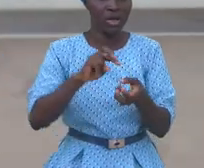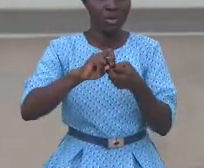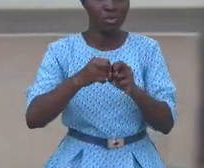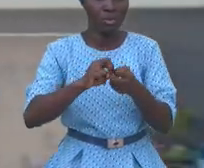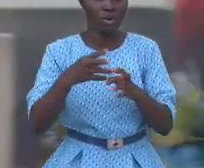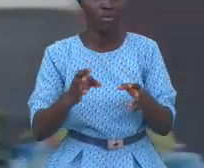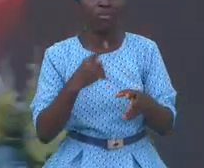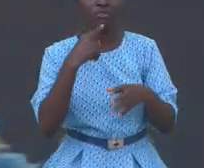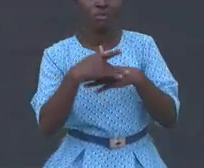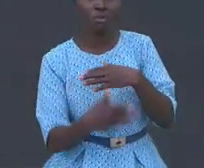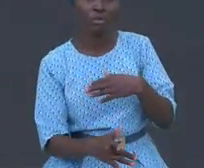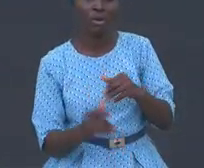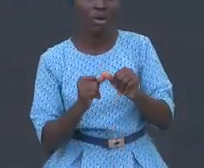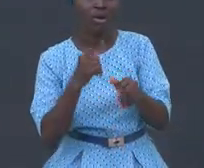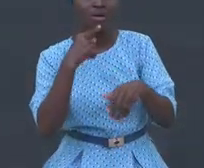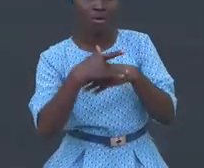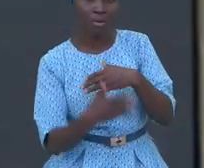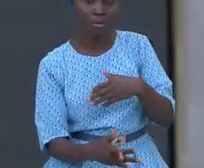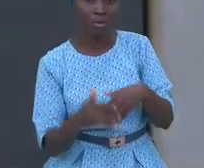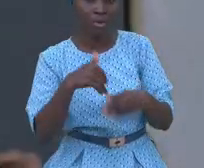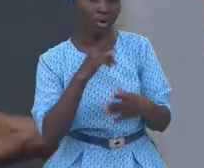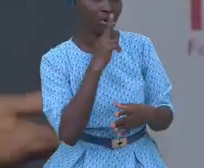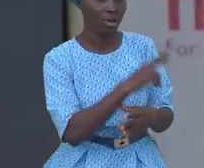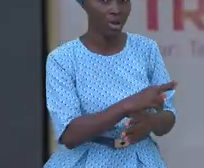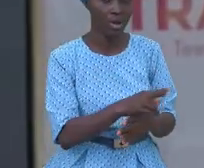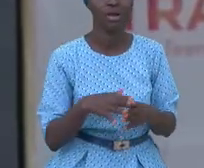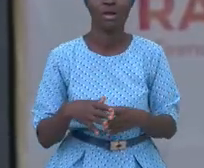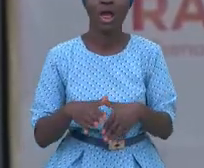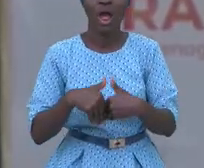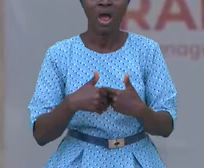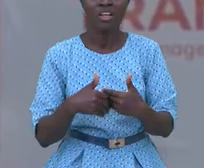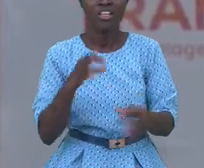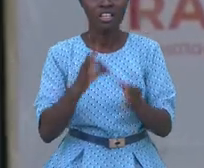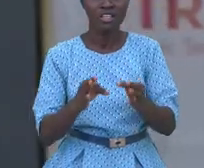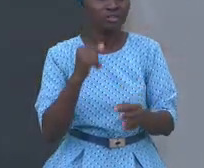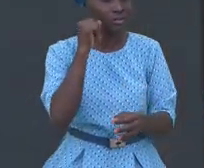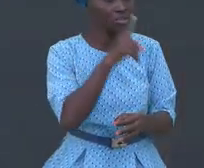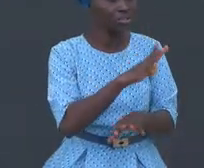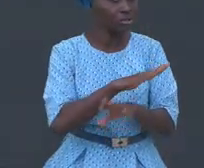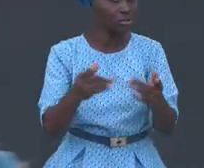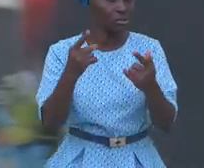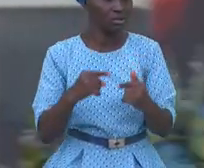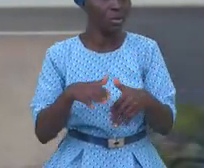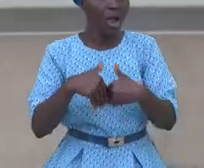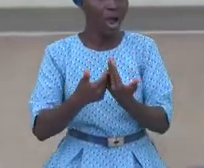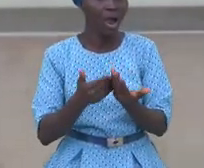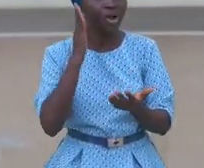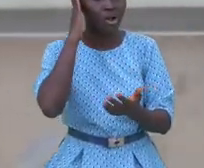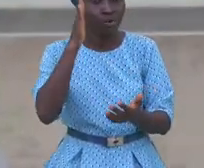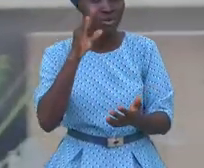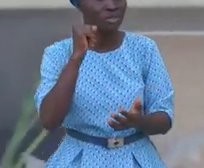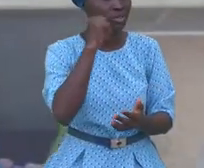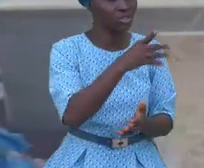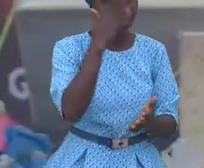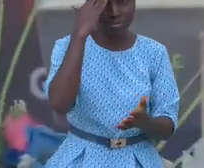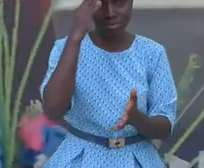she never came, how would we know that Christ can do exploits? But Timaeus, blind,